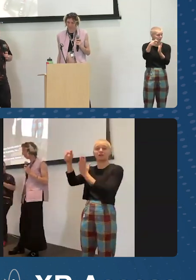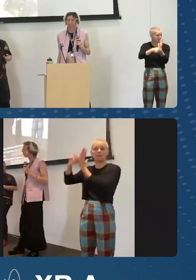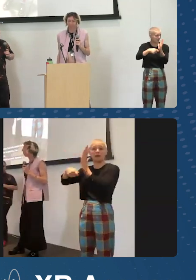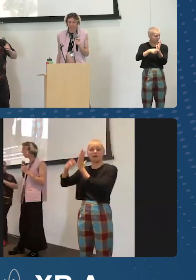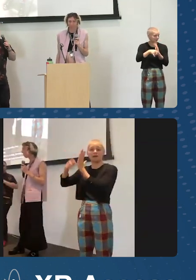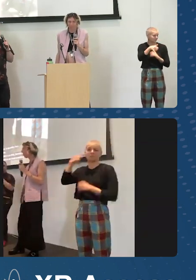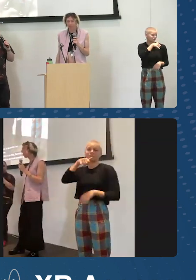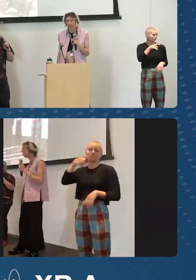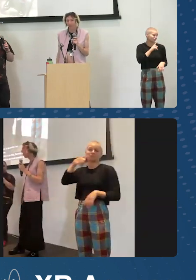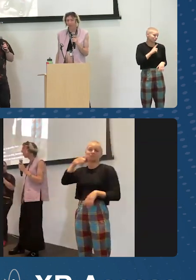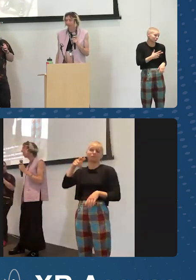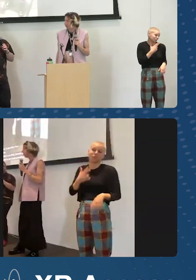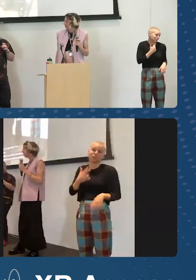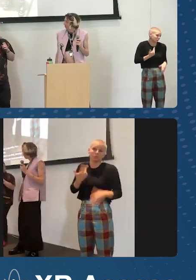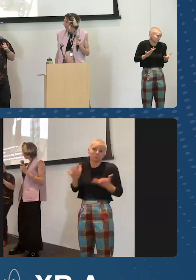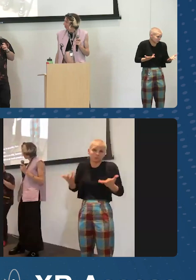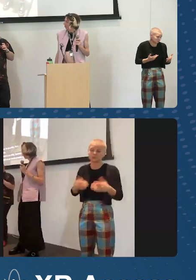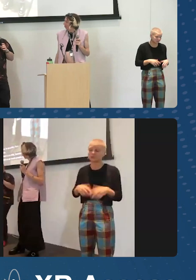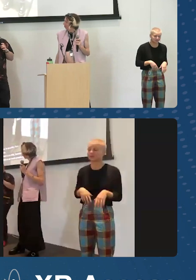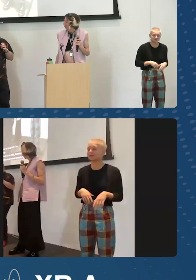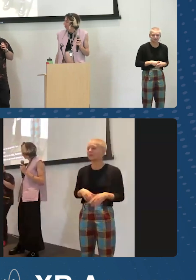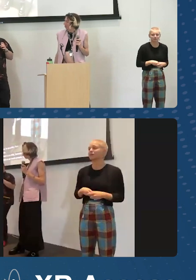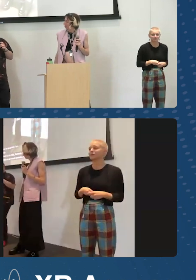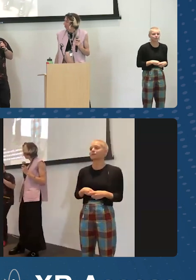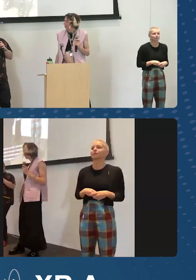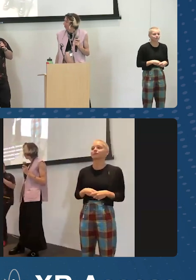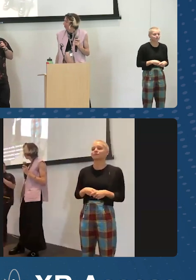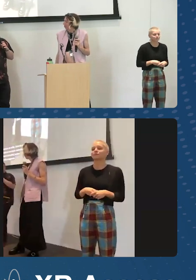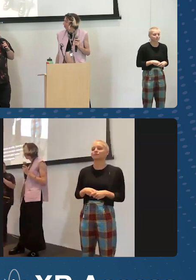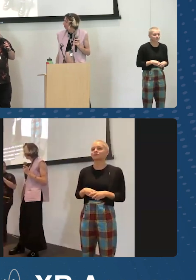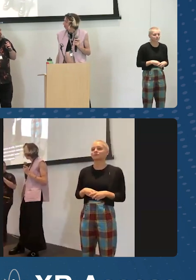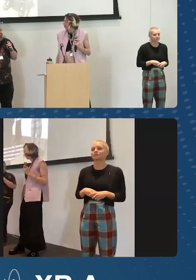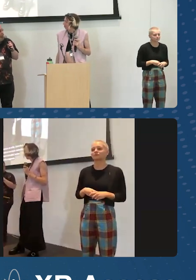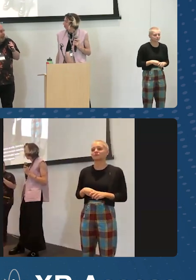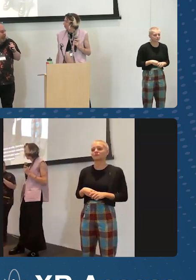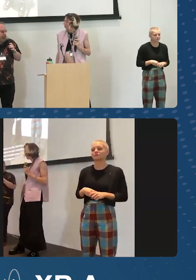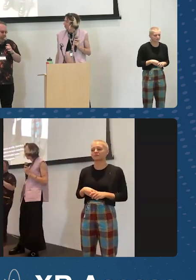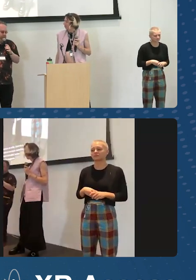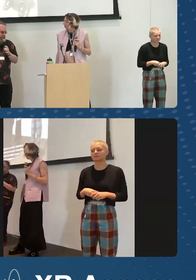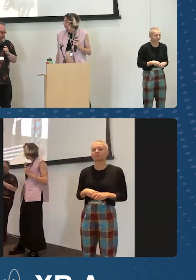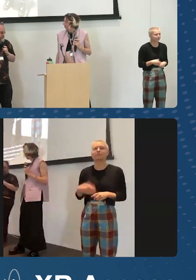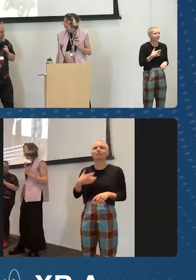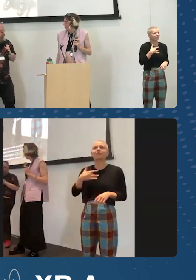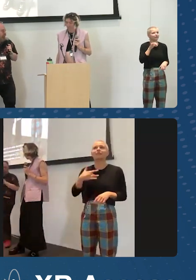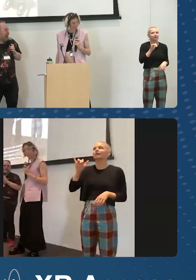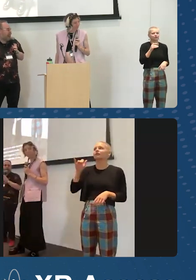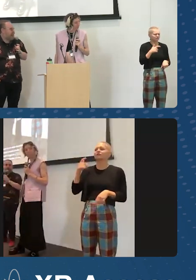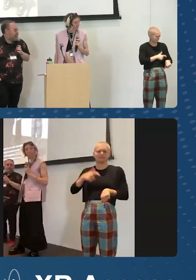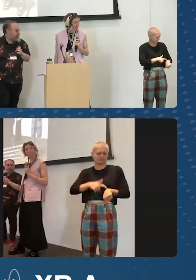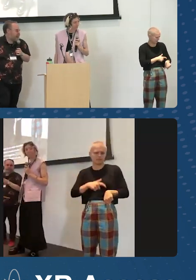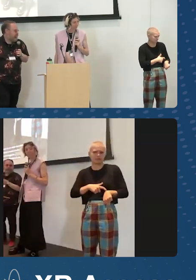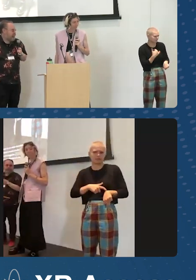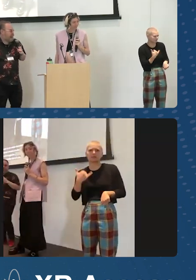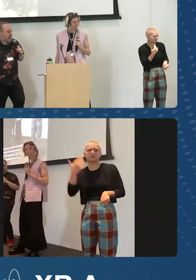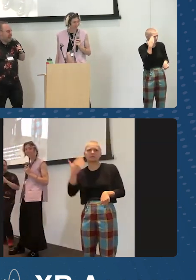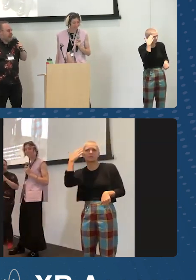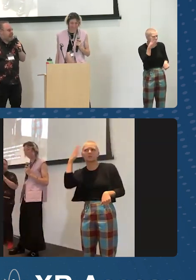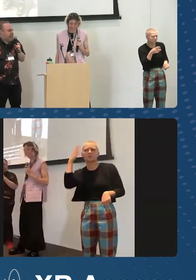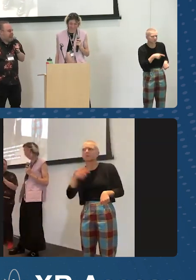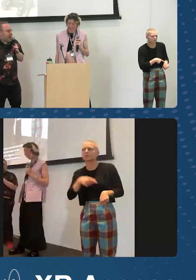cute. But I really kind of feel like maybe, I don't know what the time is, but